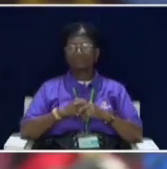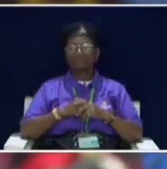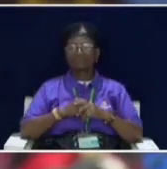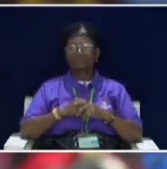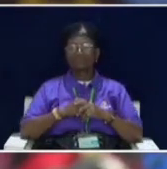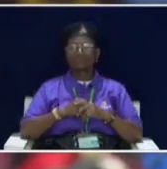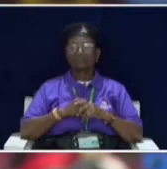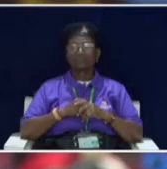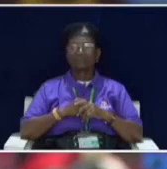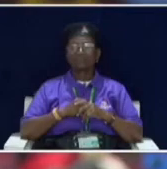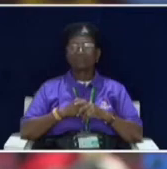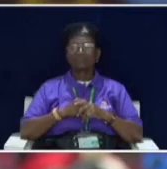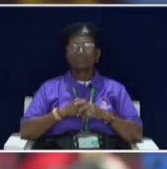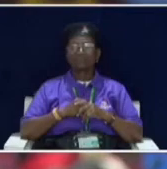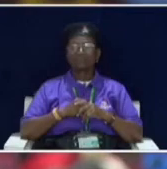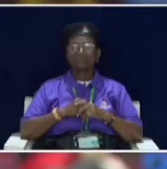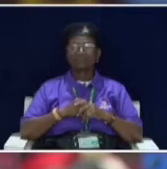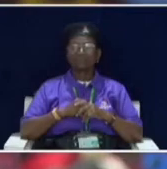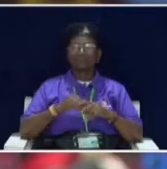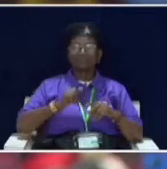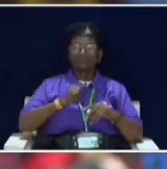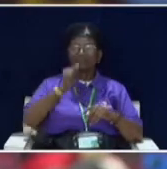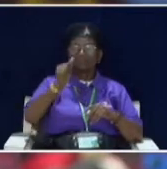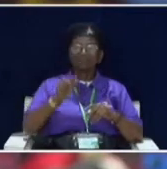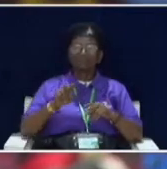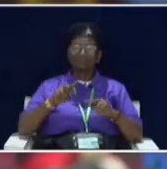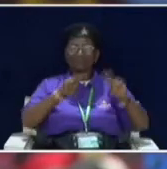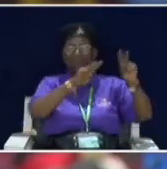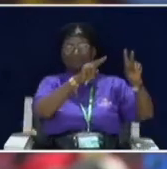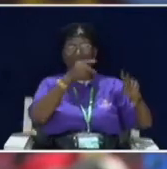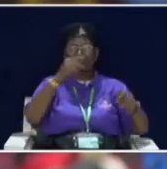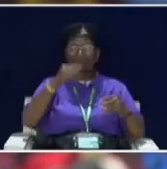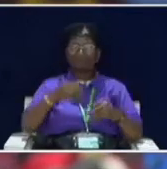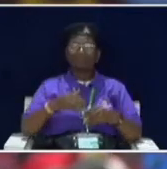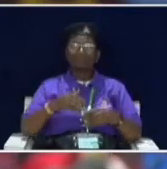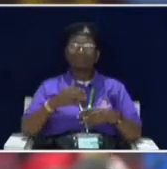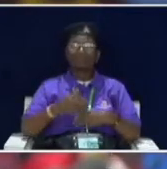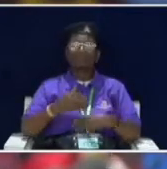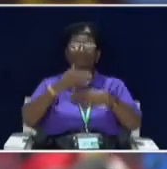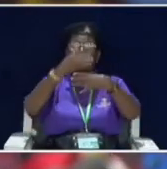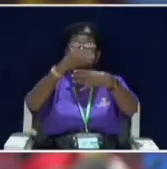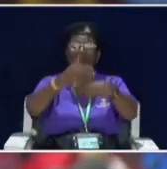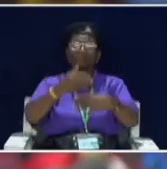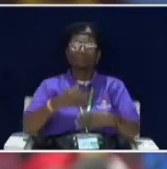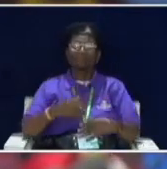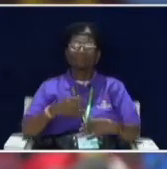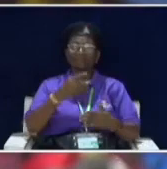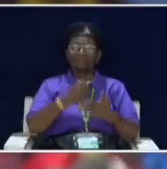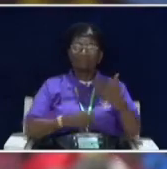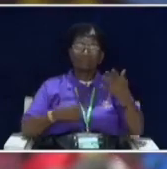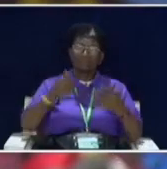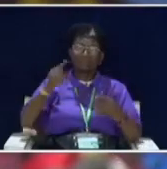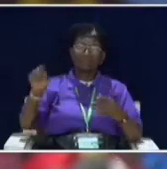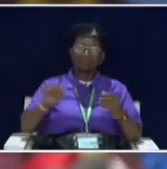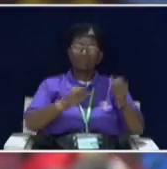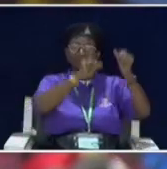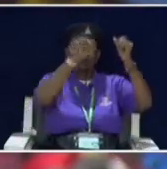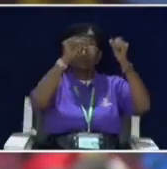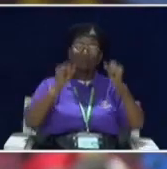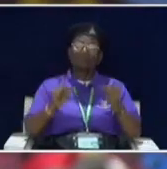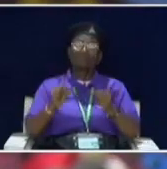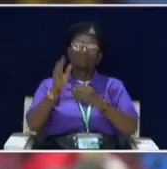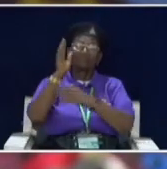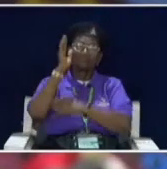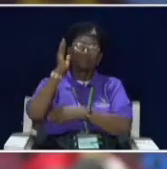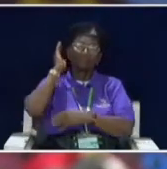So I'm looking forward to what the Almighty God will do concerning us as well as